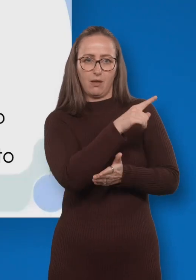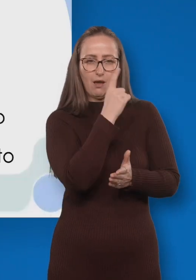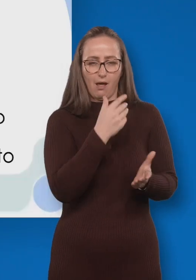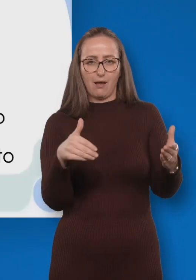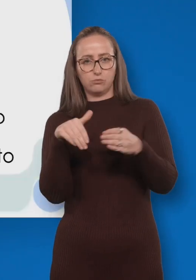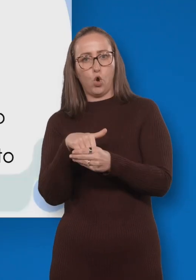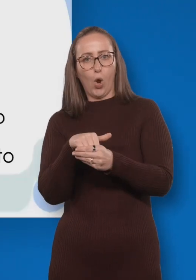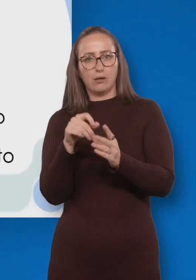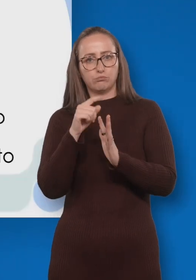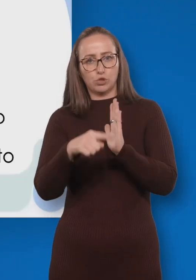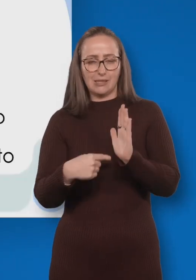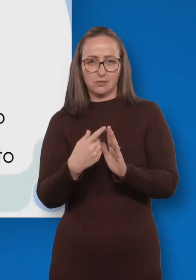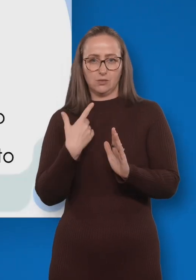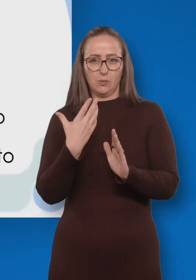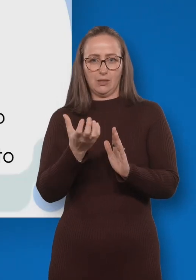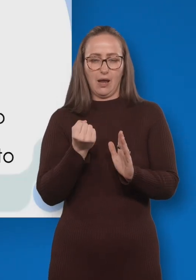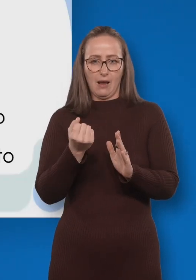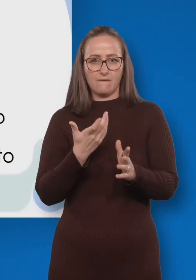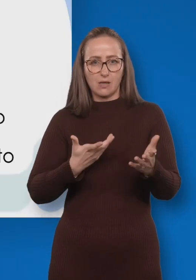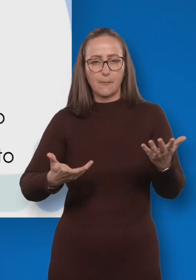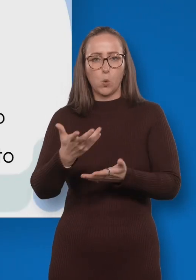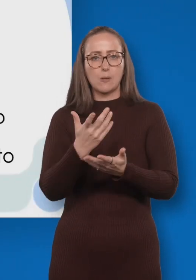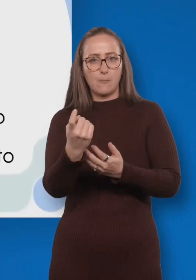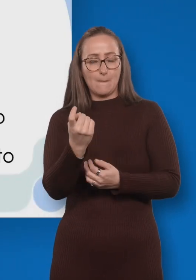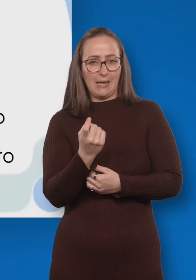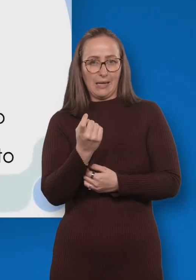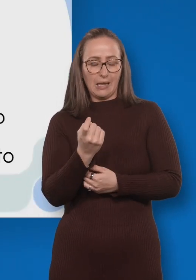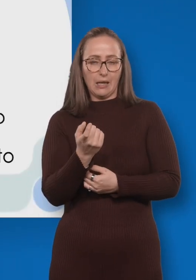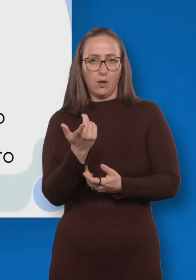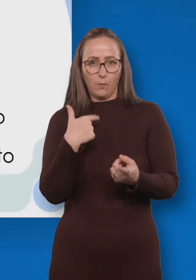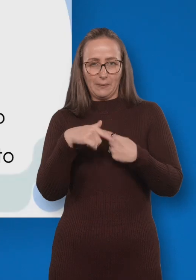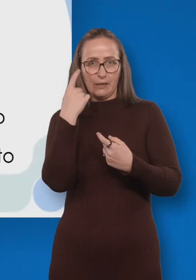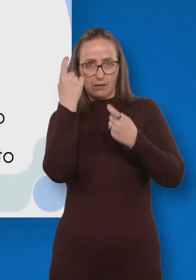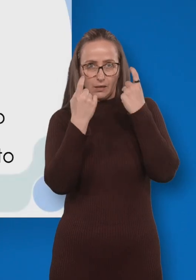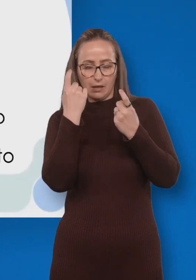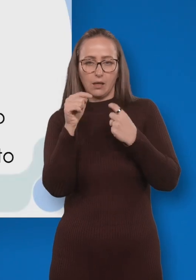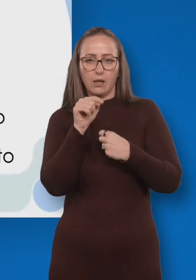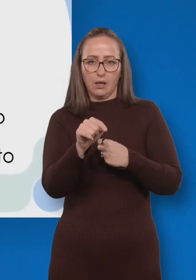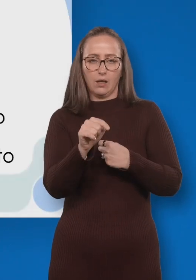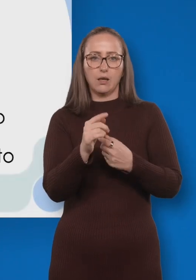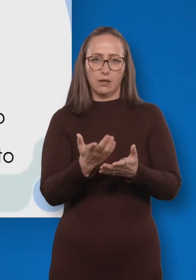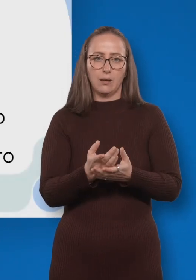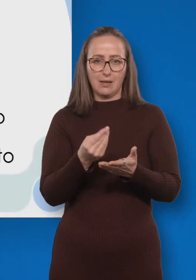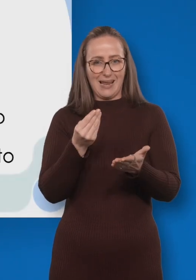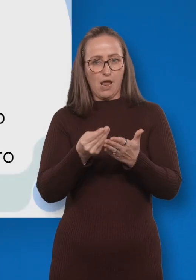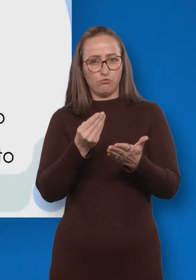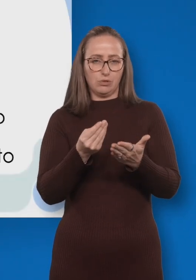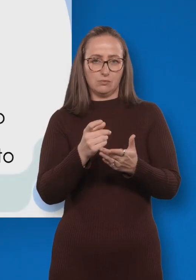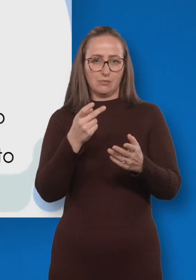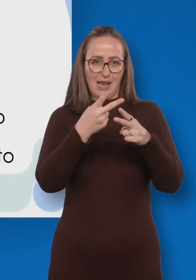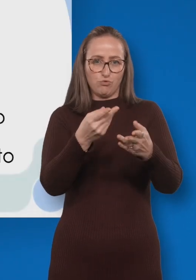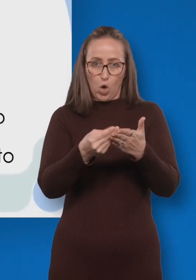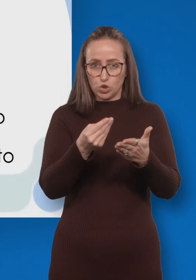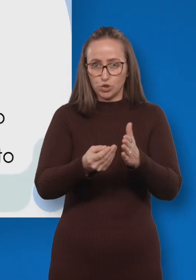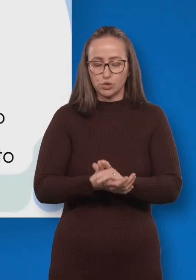So we have a symposium coming up, for example, which we've factored that into. That's something that,